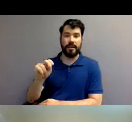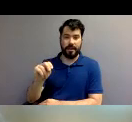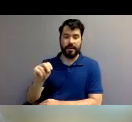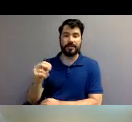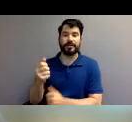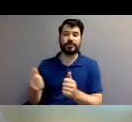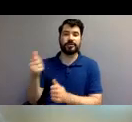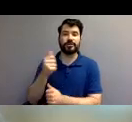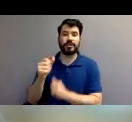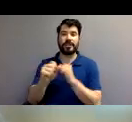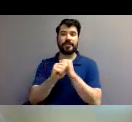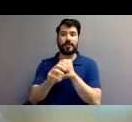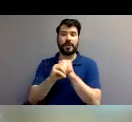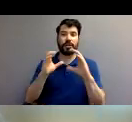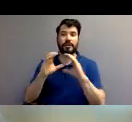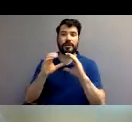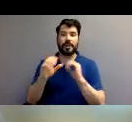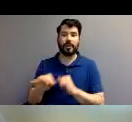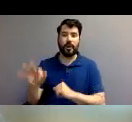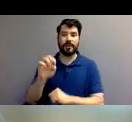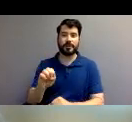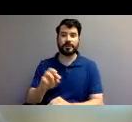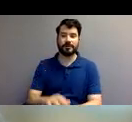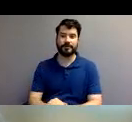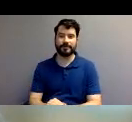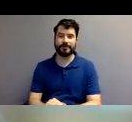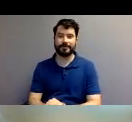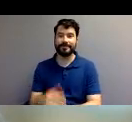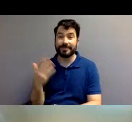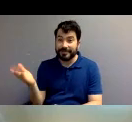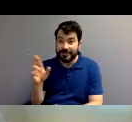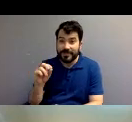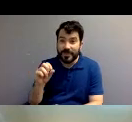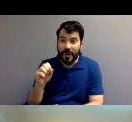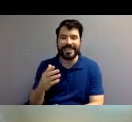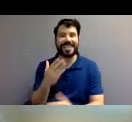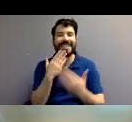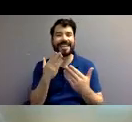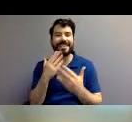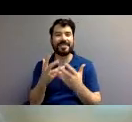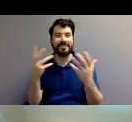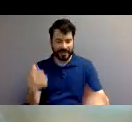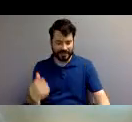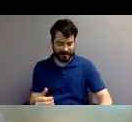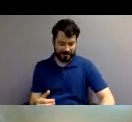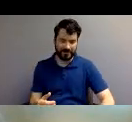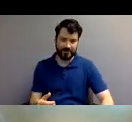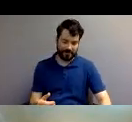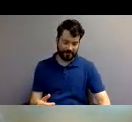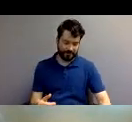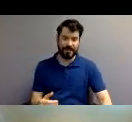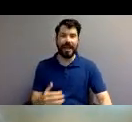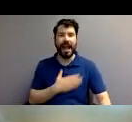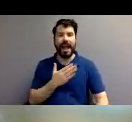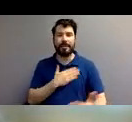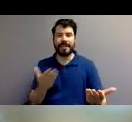and Communication Officer. Rose? Thanks so much, Dee. It's a pleasure to be here today, and it was great to be